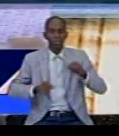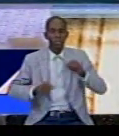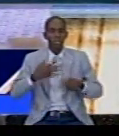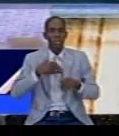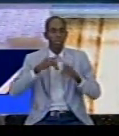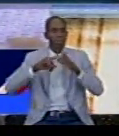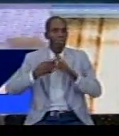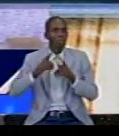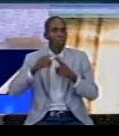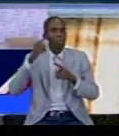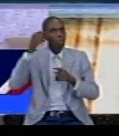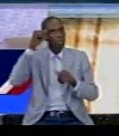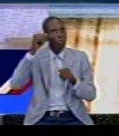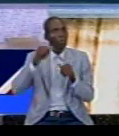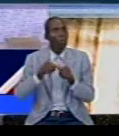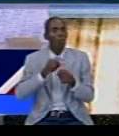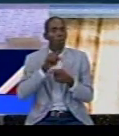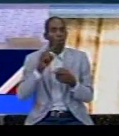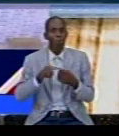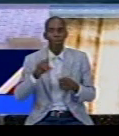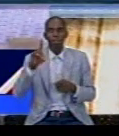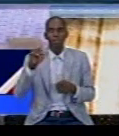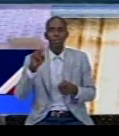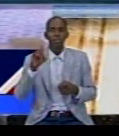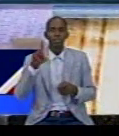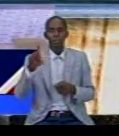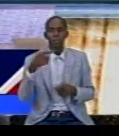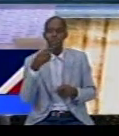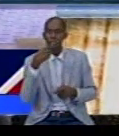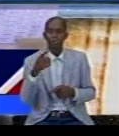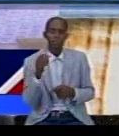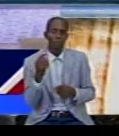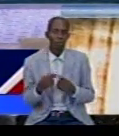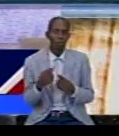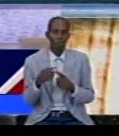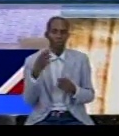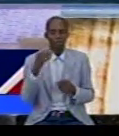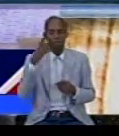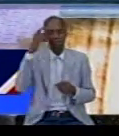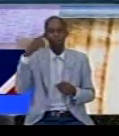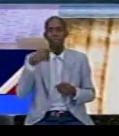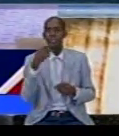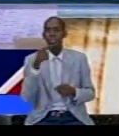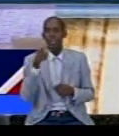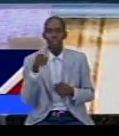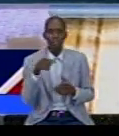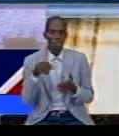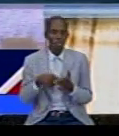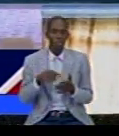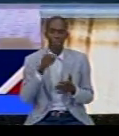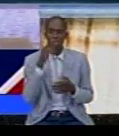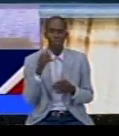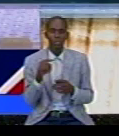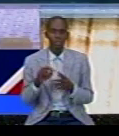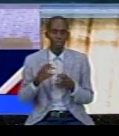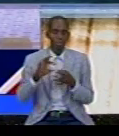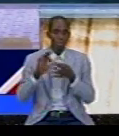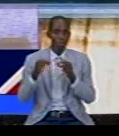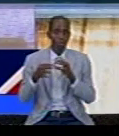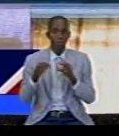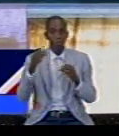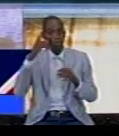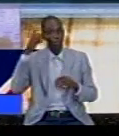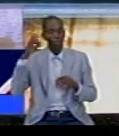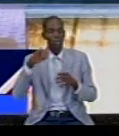when Daniel spoke to him about the dream, that this is the dream, and will give you the interpretation.